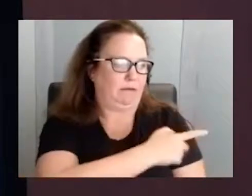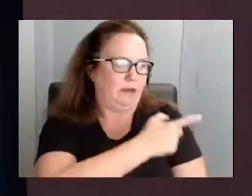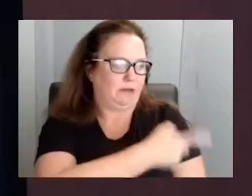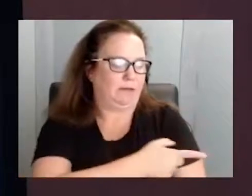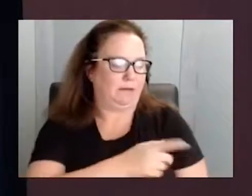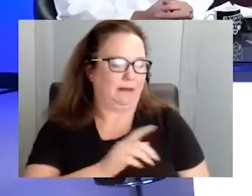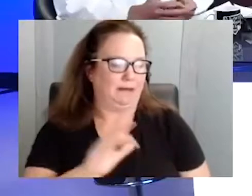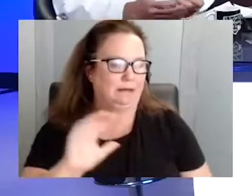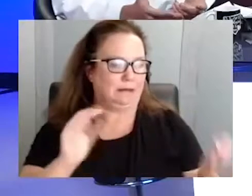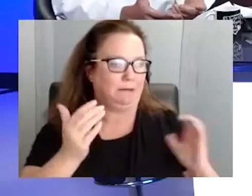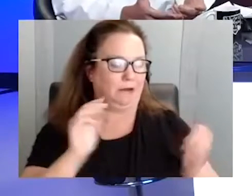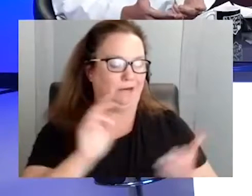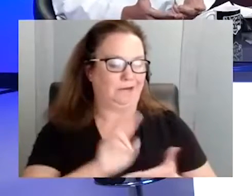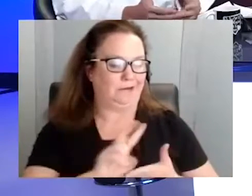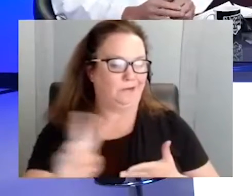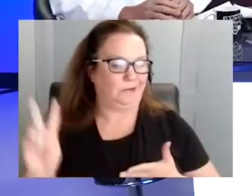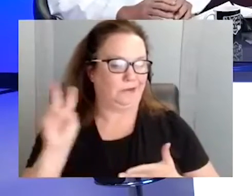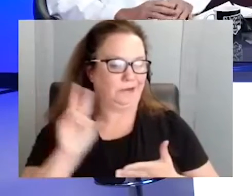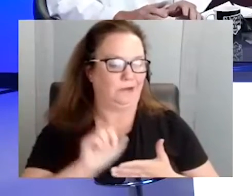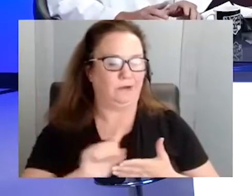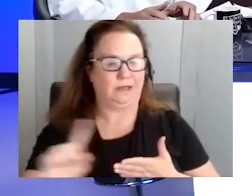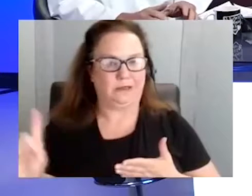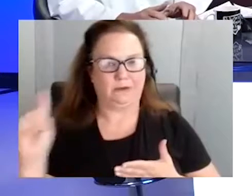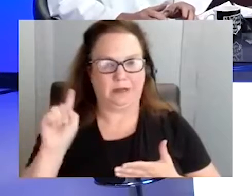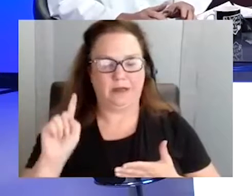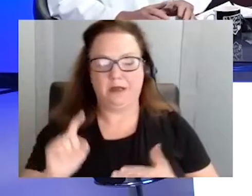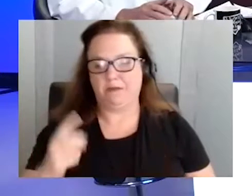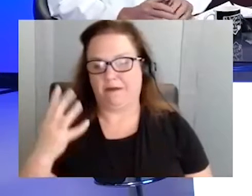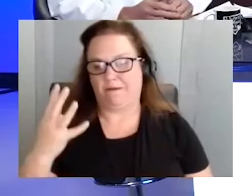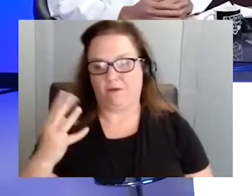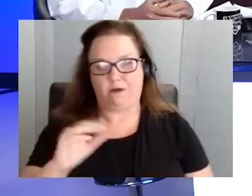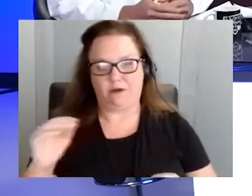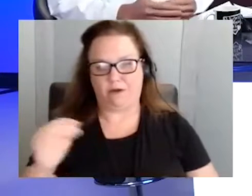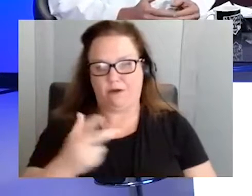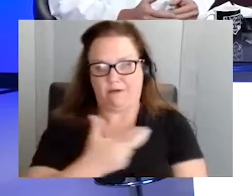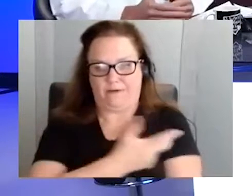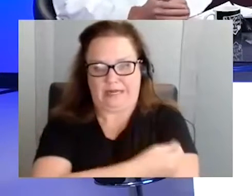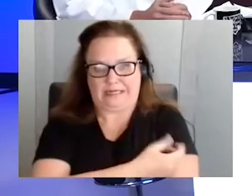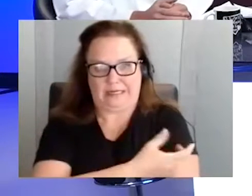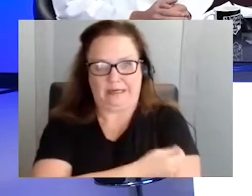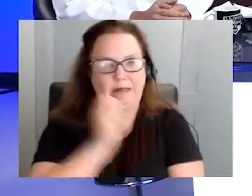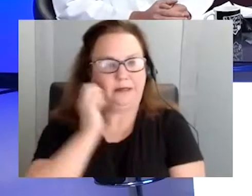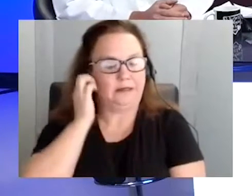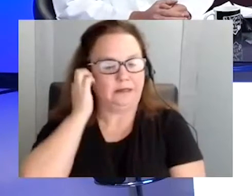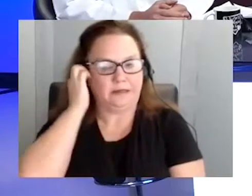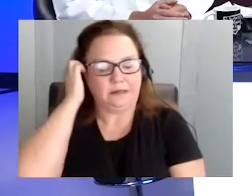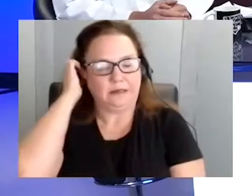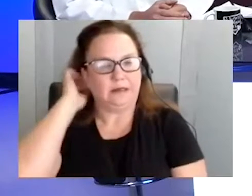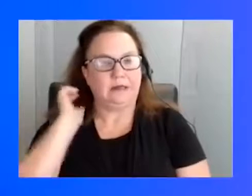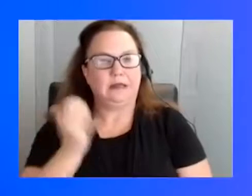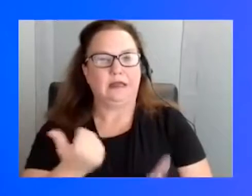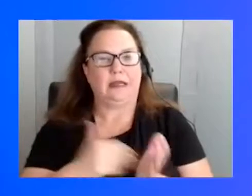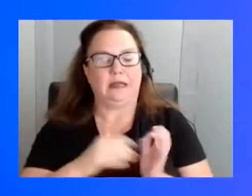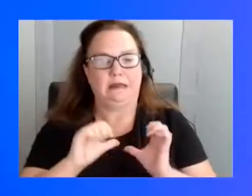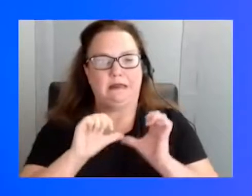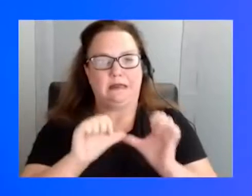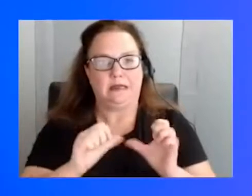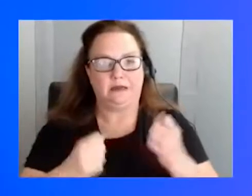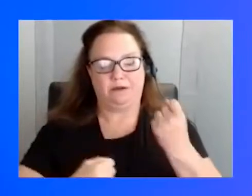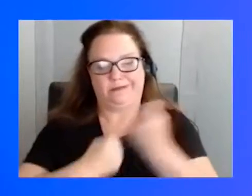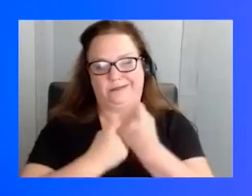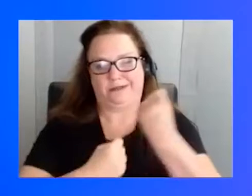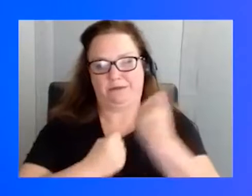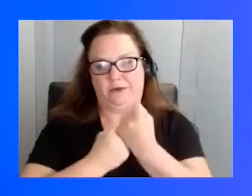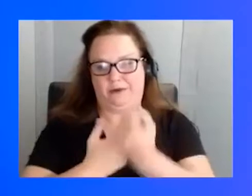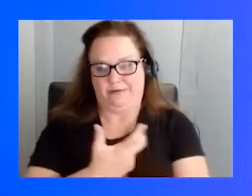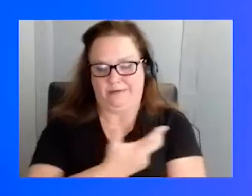of weeks. But again, 4 of those symptomatic patients did not have any vaccination at all. So, again, we need to continue to promote and endorse vaccination. We